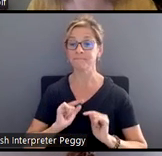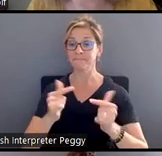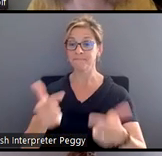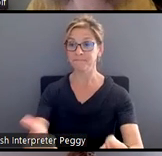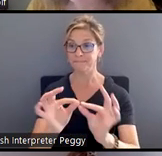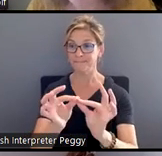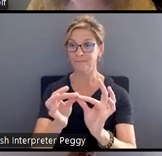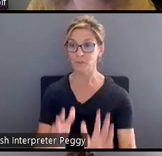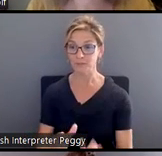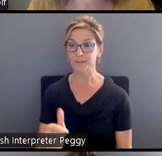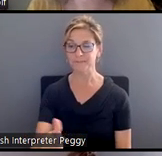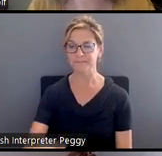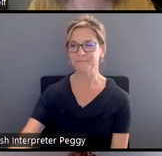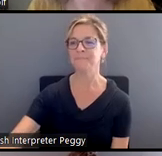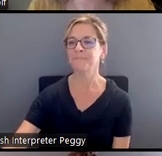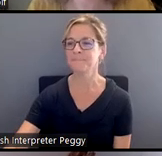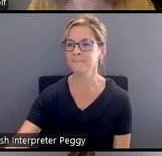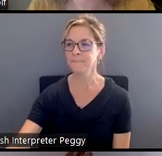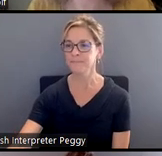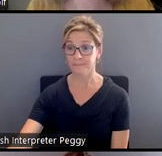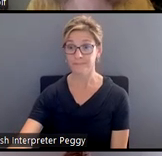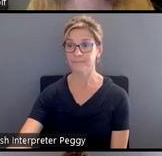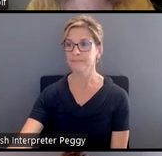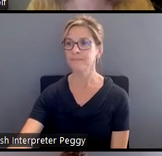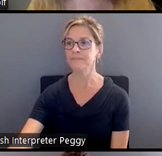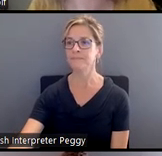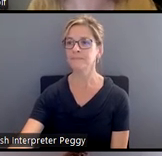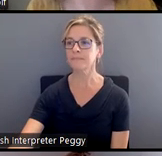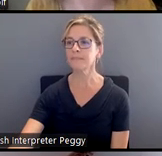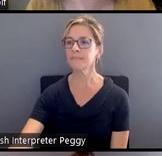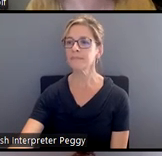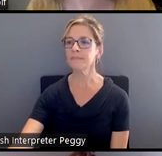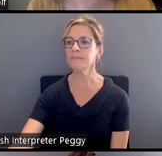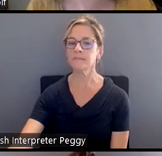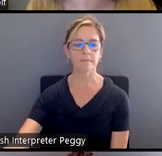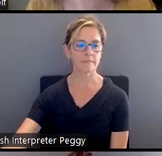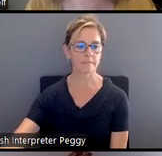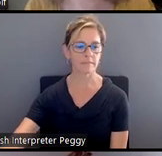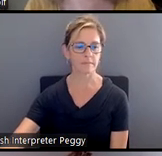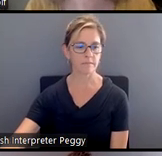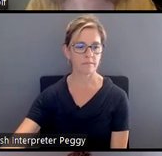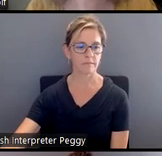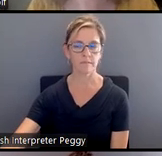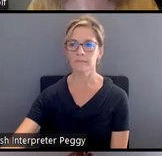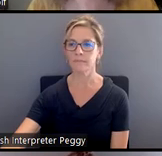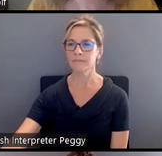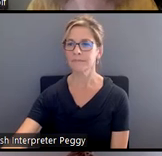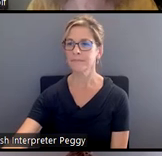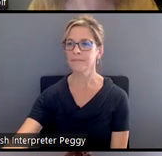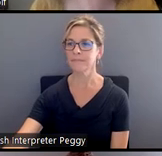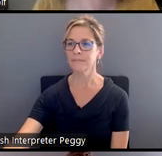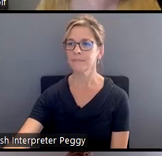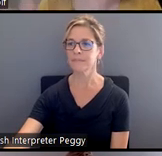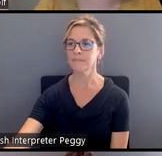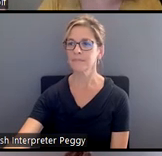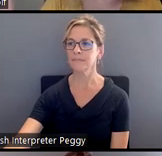called a Gantt chart. Again, if you're really into numbers and technology stuff, you might love that. Otherwise, ignore it. But that's one thing you can do on